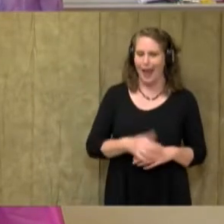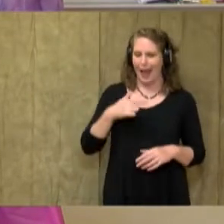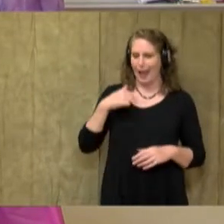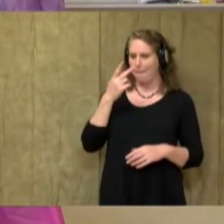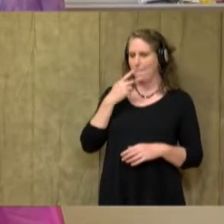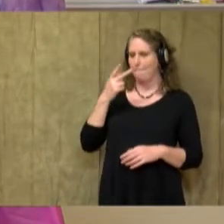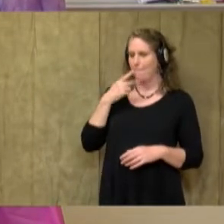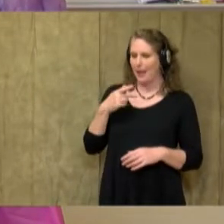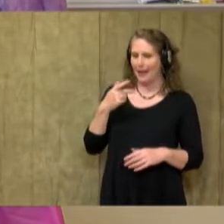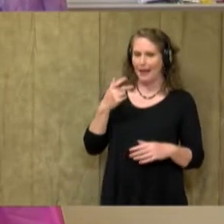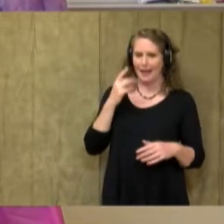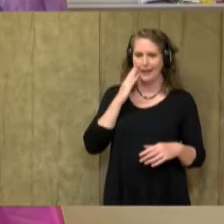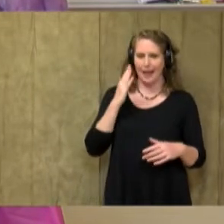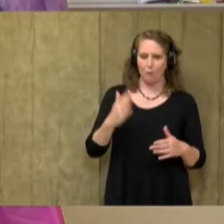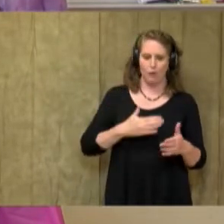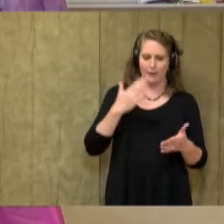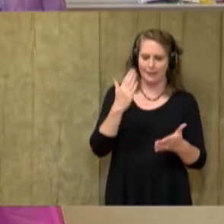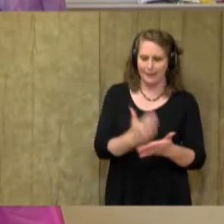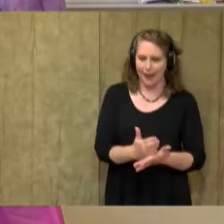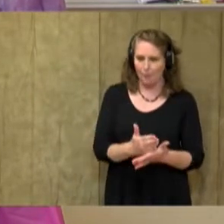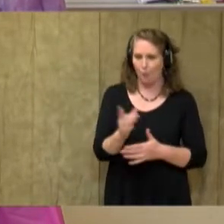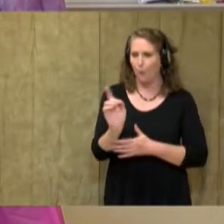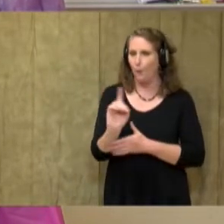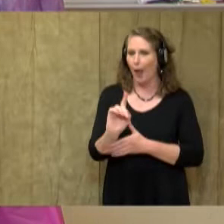and I'm going to stop at,